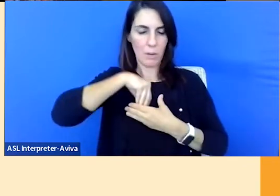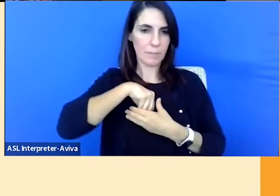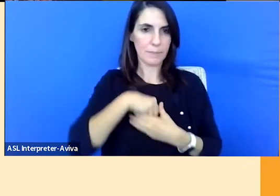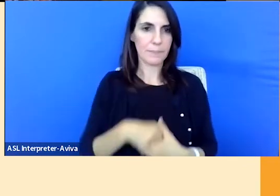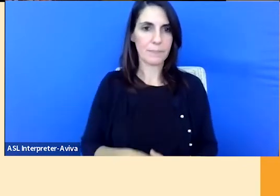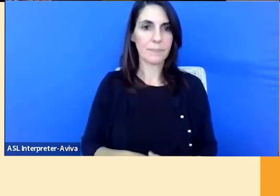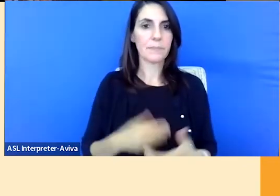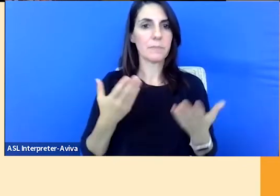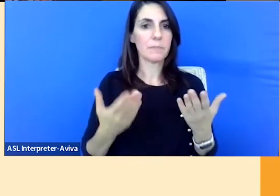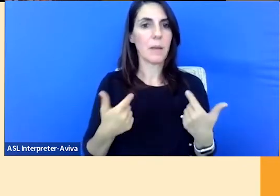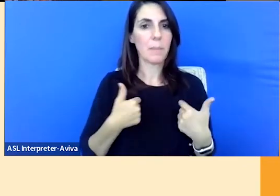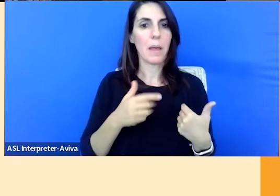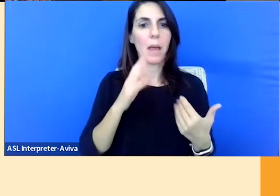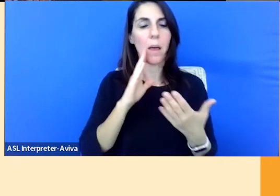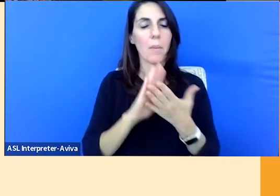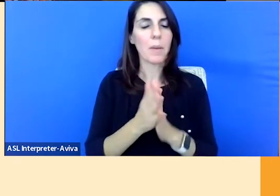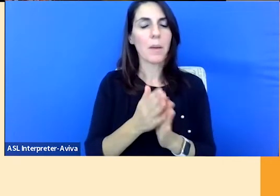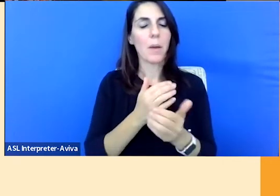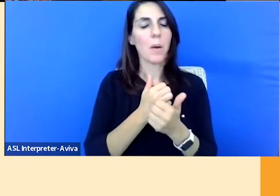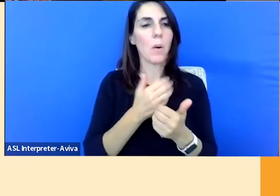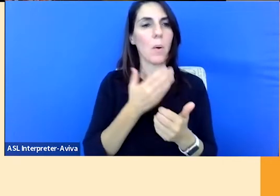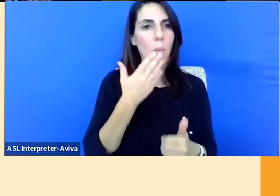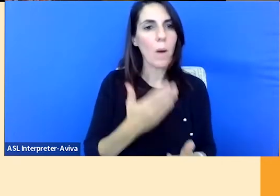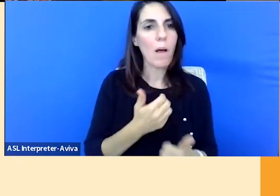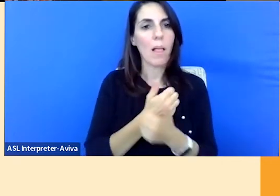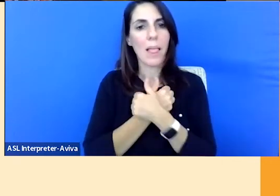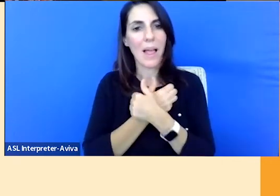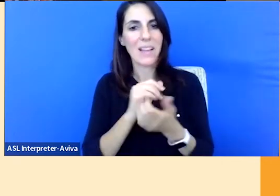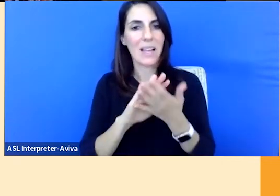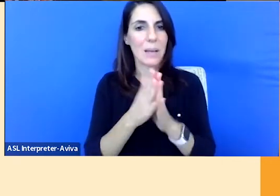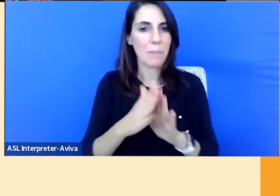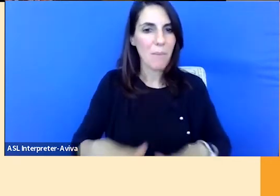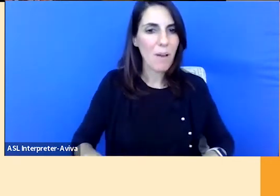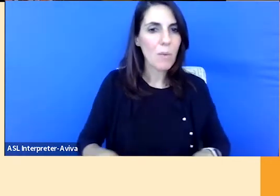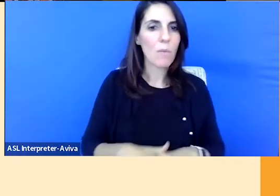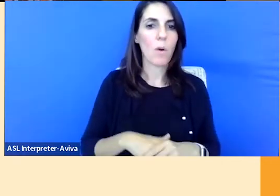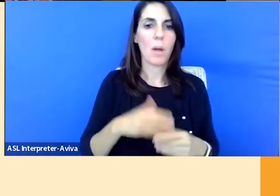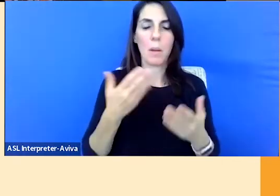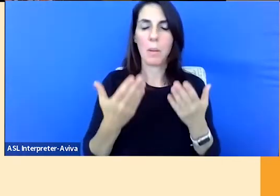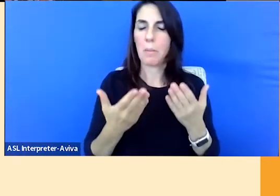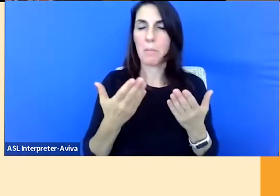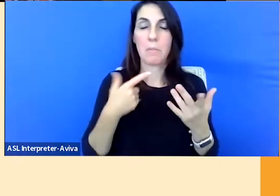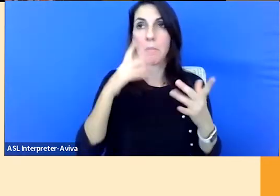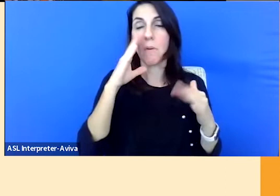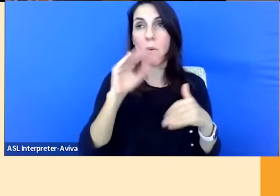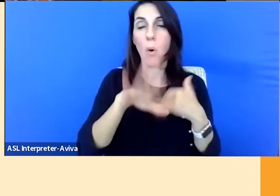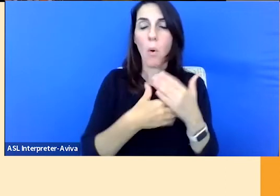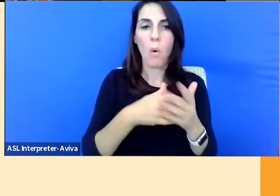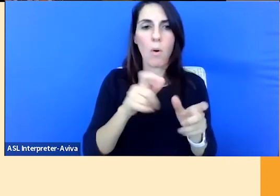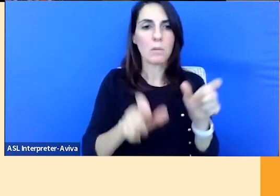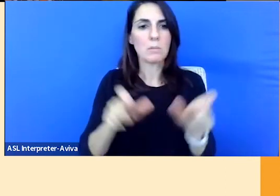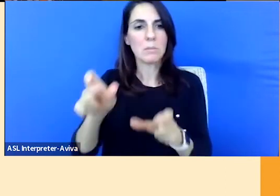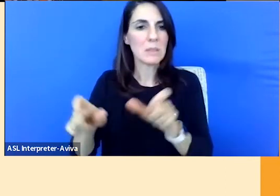be well, loving, and peaceful. May all beings be well, loving, and